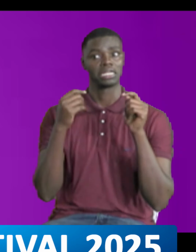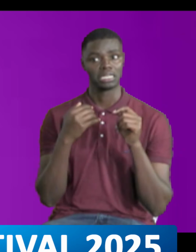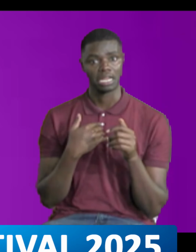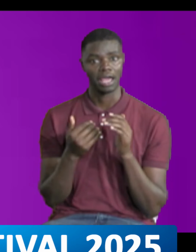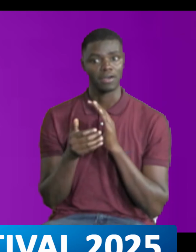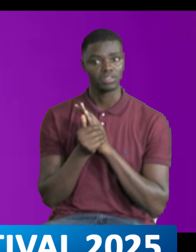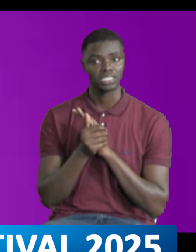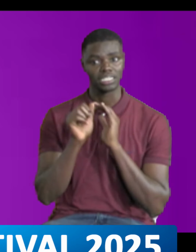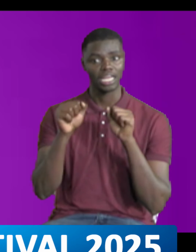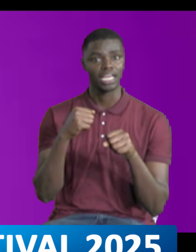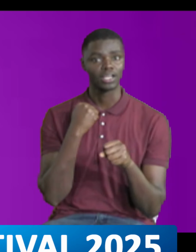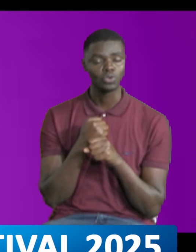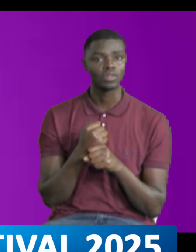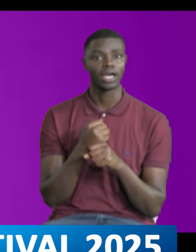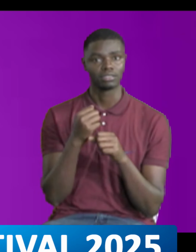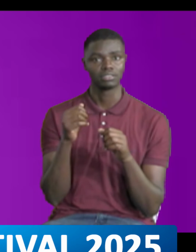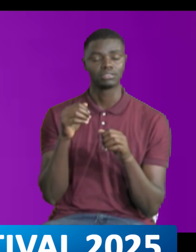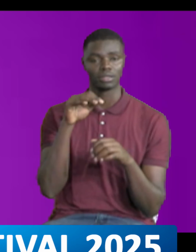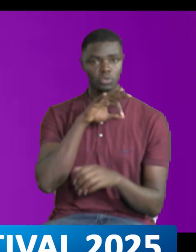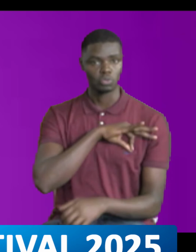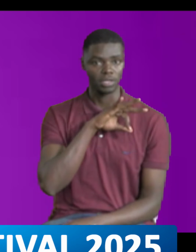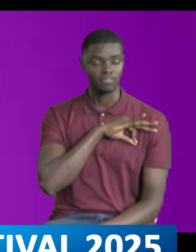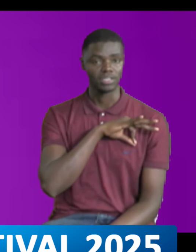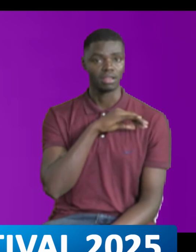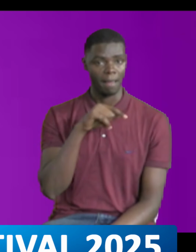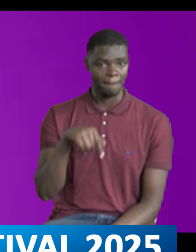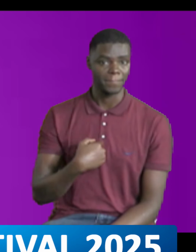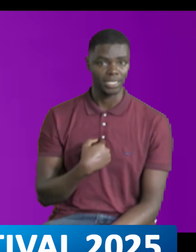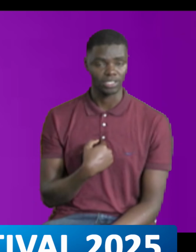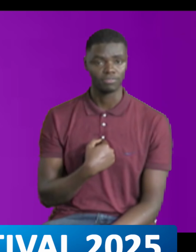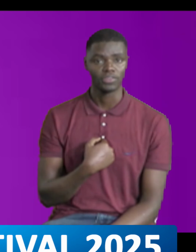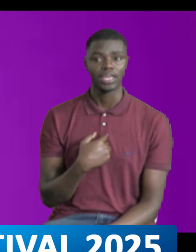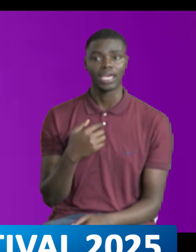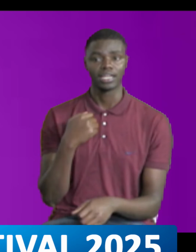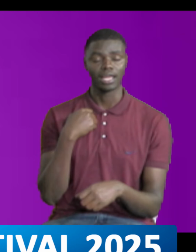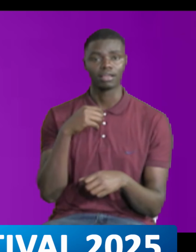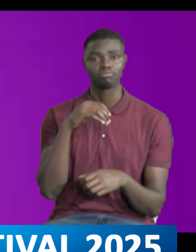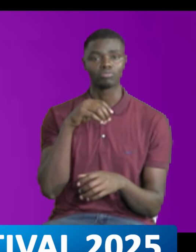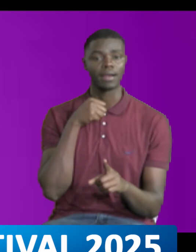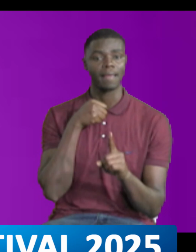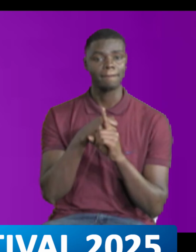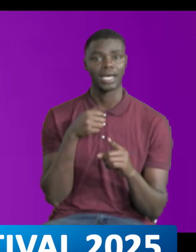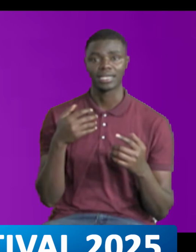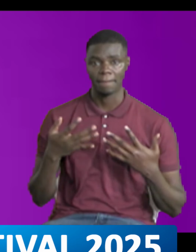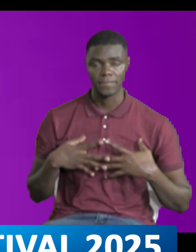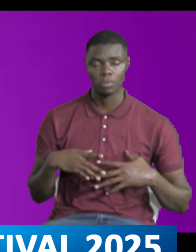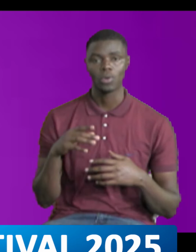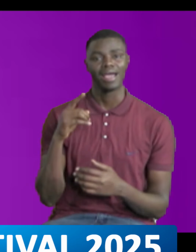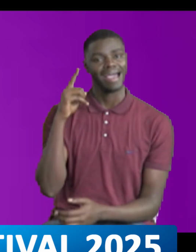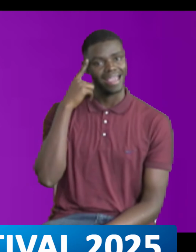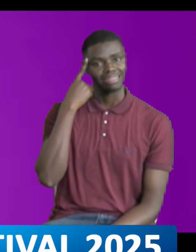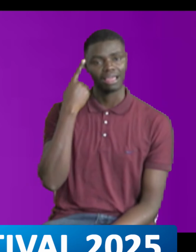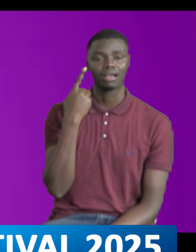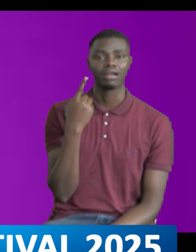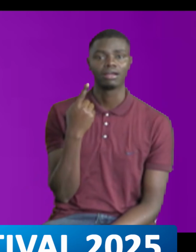able to do it on large scale, so that it brings money to my account, so that it makes an impact to people. I think